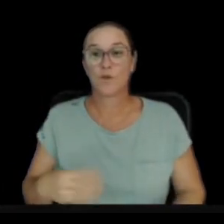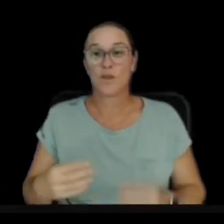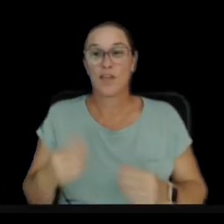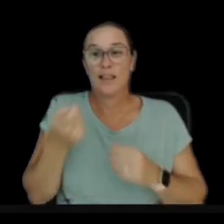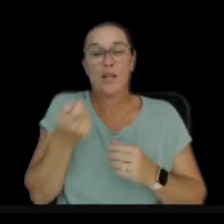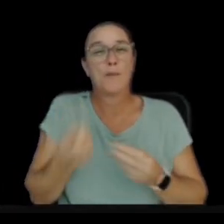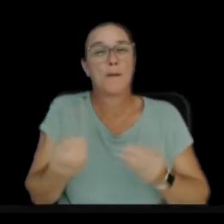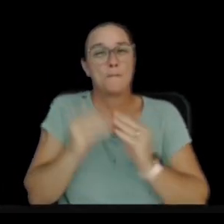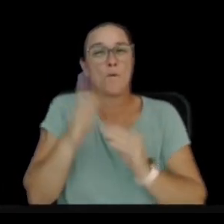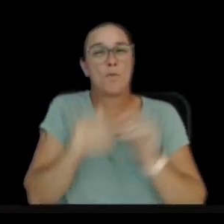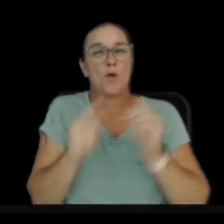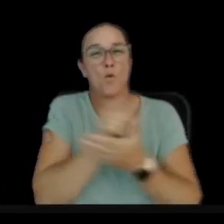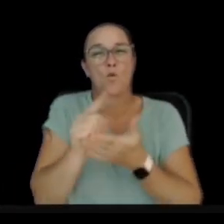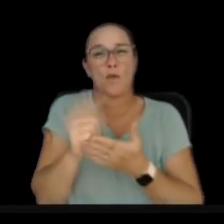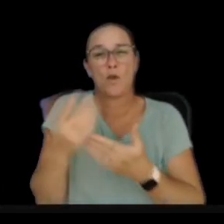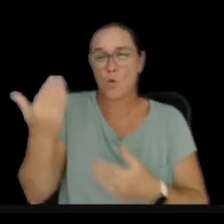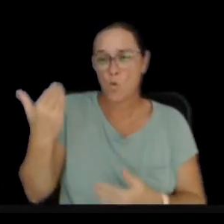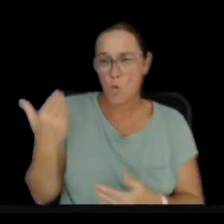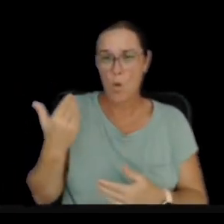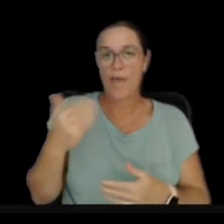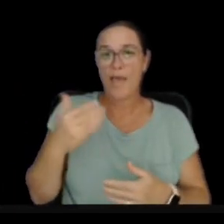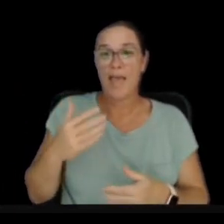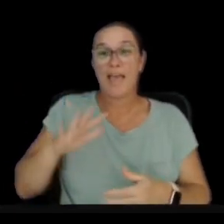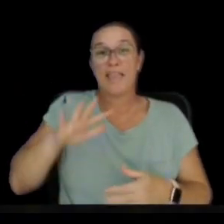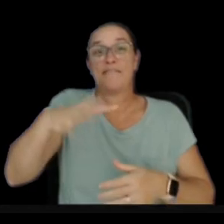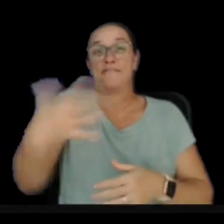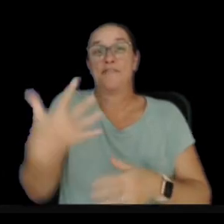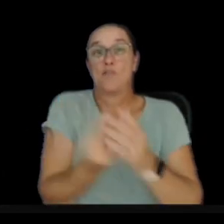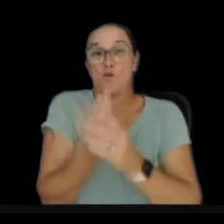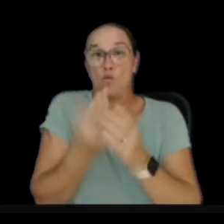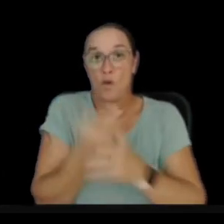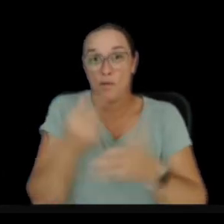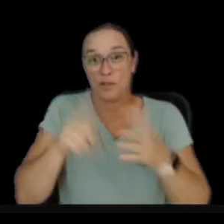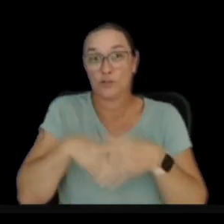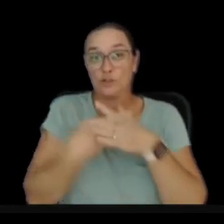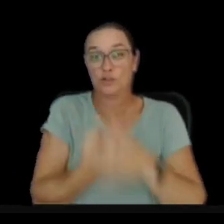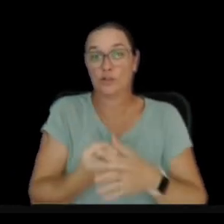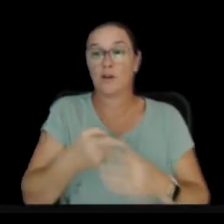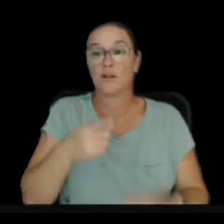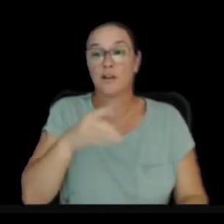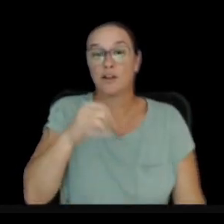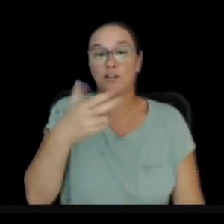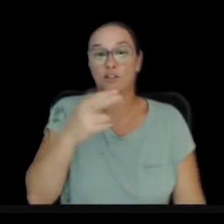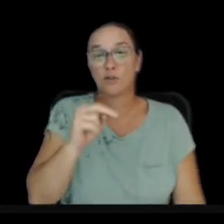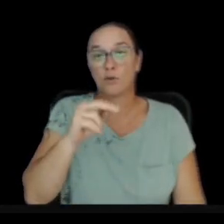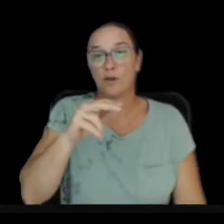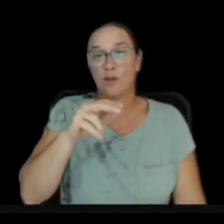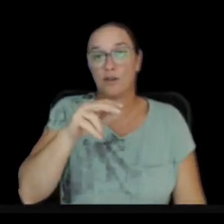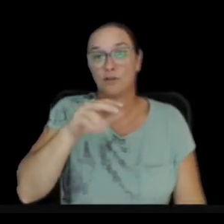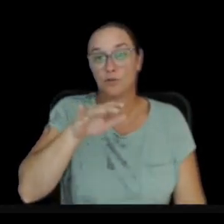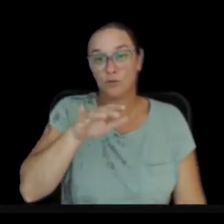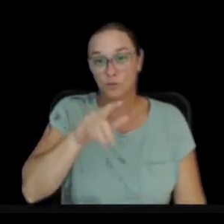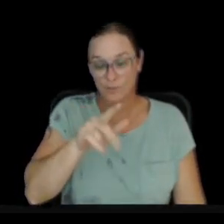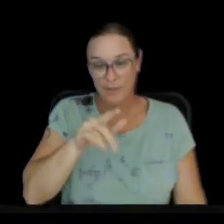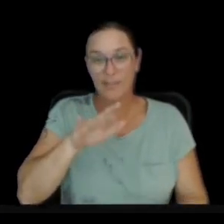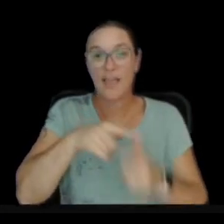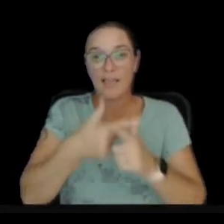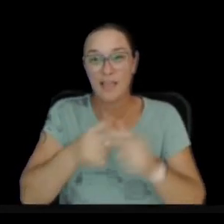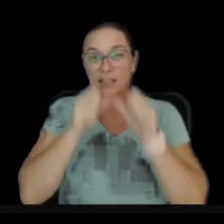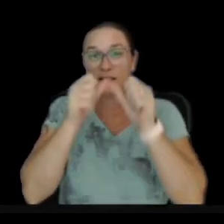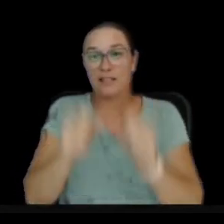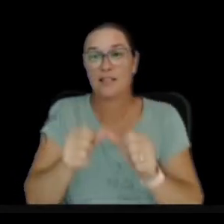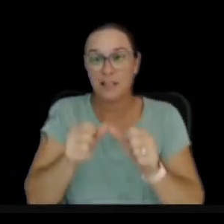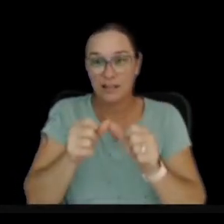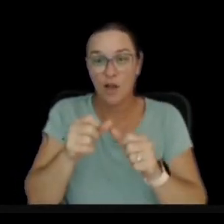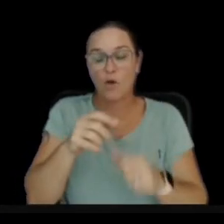the 5th episode of Kīlauea Summit Eruption started on Wednesday, the 22nd of January, and lasted about 14 hours until Thursday, the